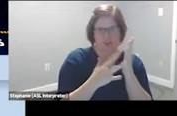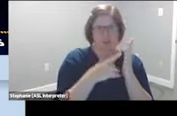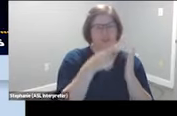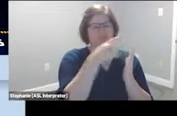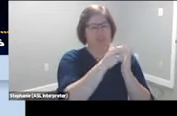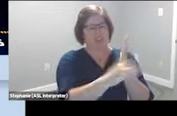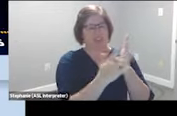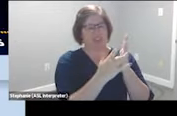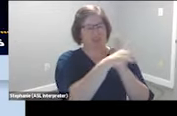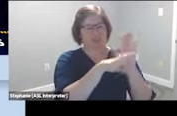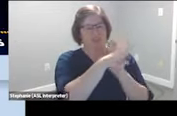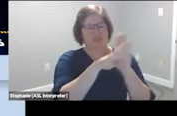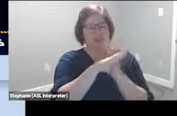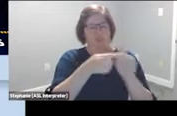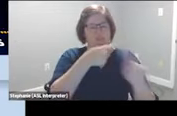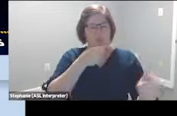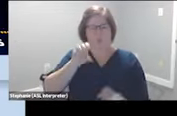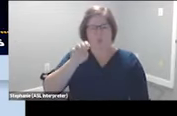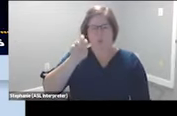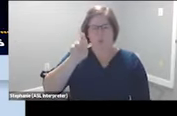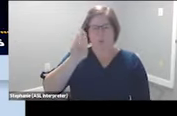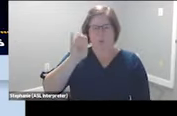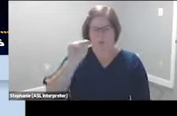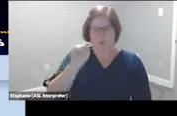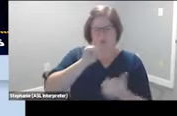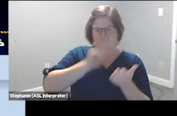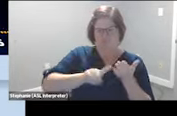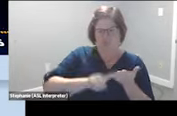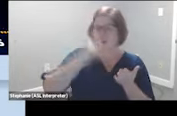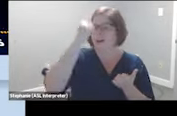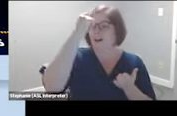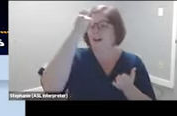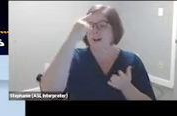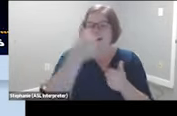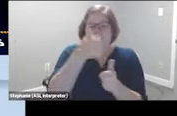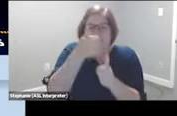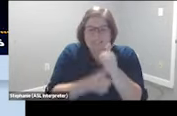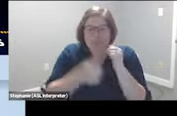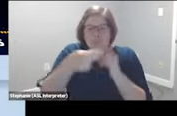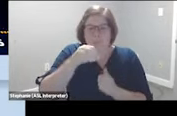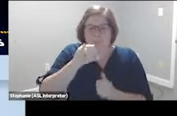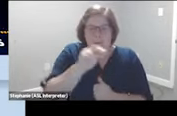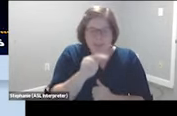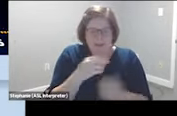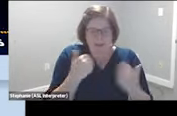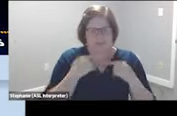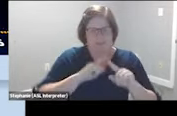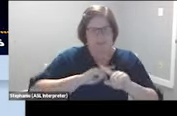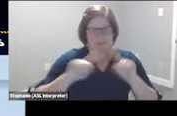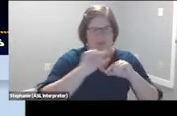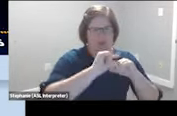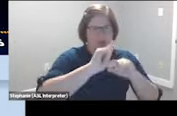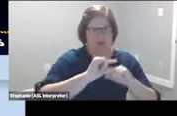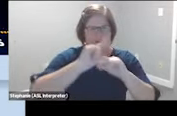of the technology is the ability to set each pin to different heights, and that the mechanism consumes no power once